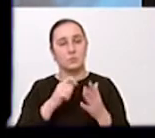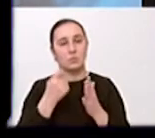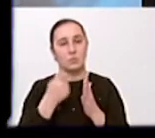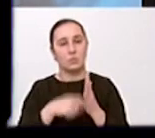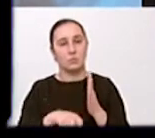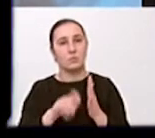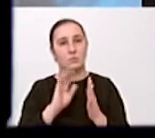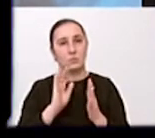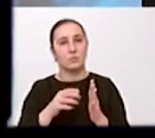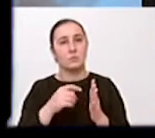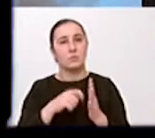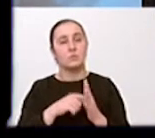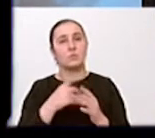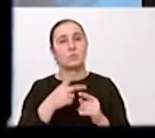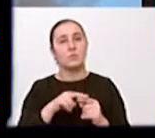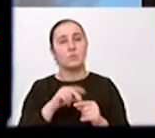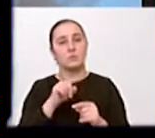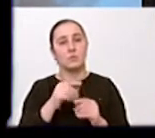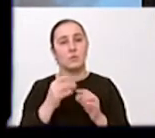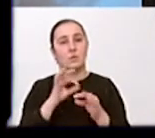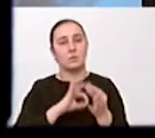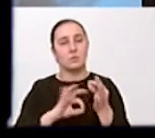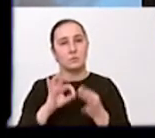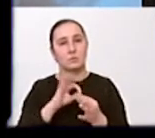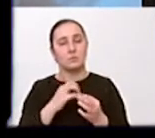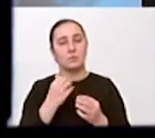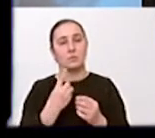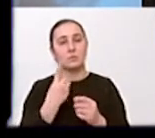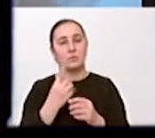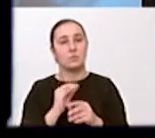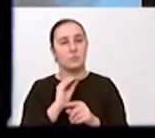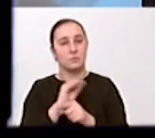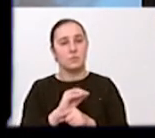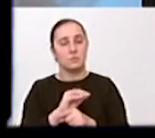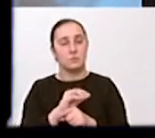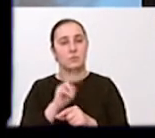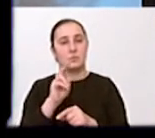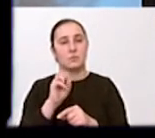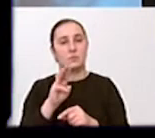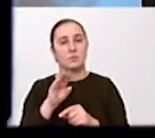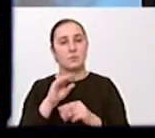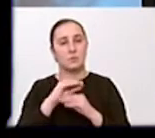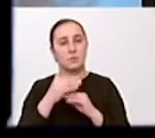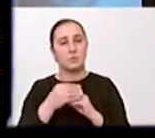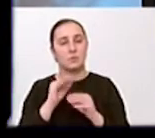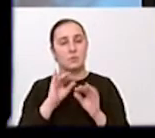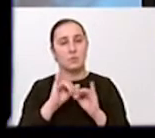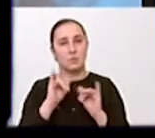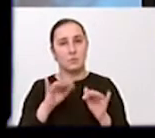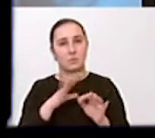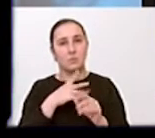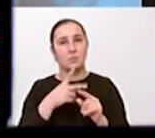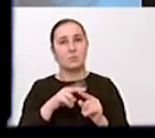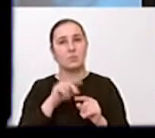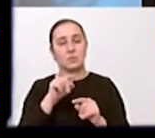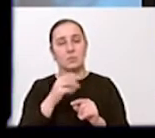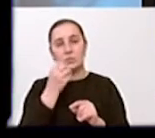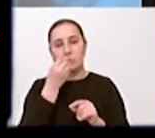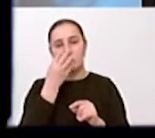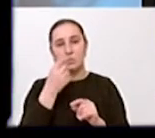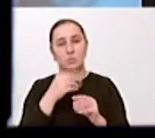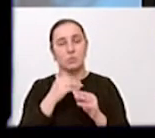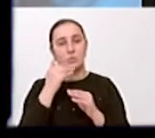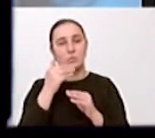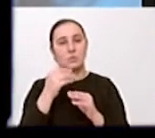bosib qo'ydim. Endi esa ortiqcha yana bitta qo'shimcha qatlam yaratib oldim. U qatlamda esa gulning